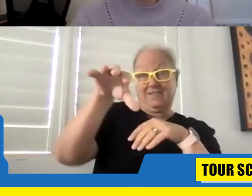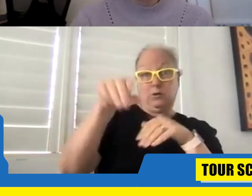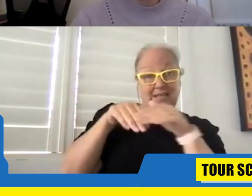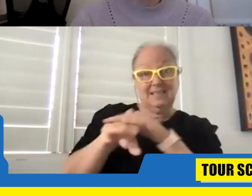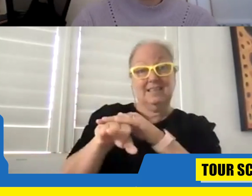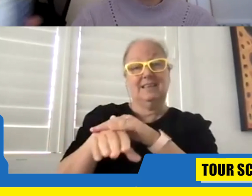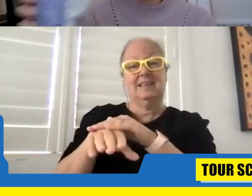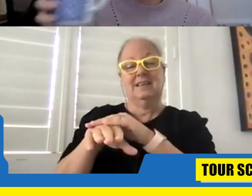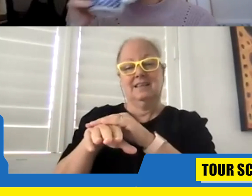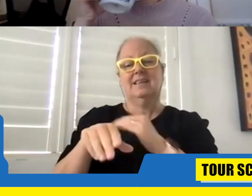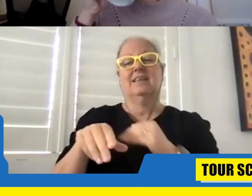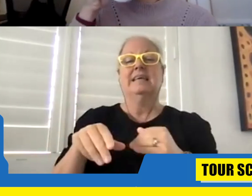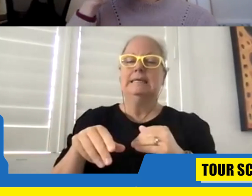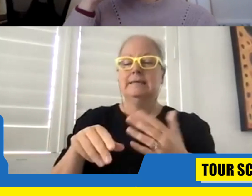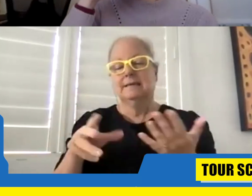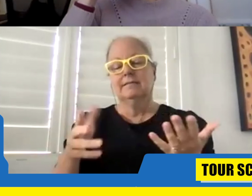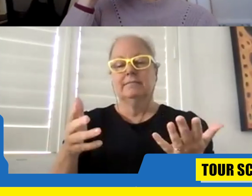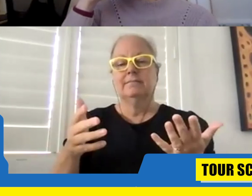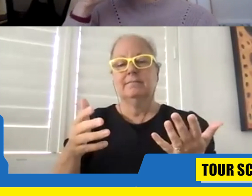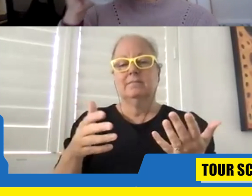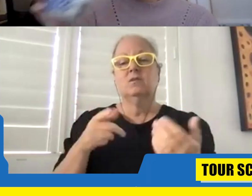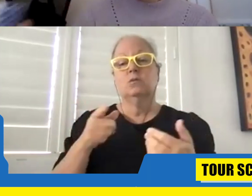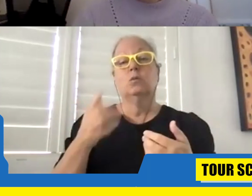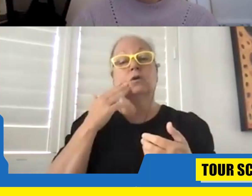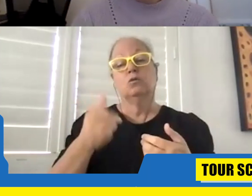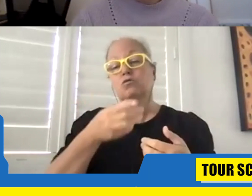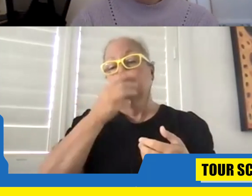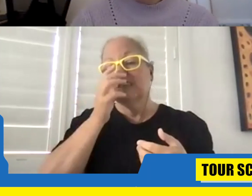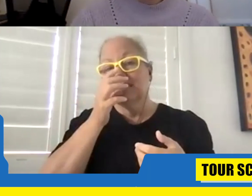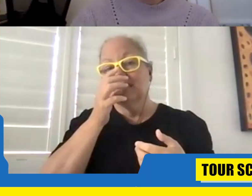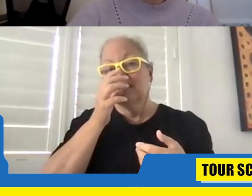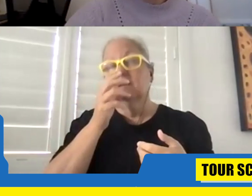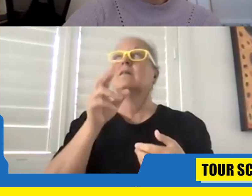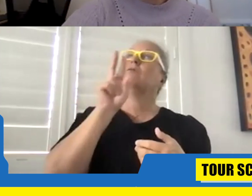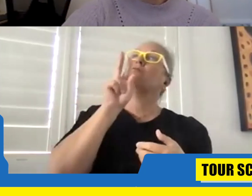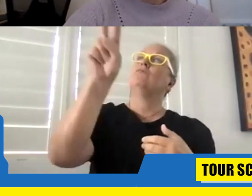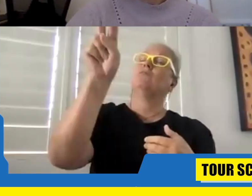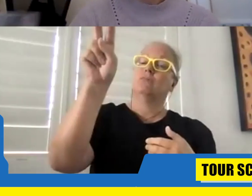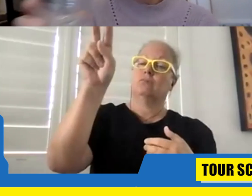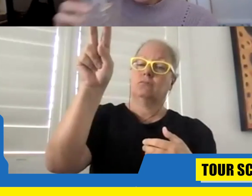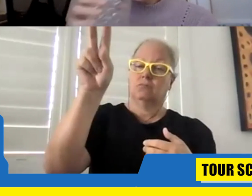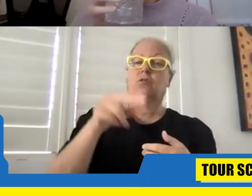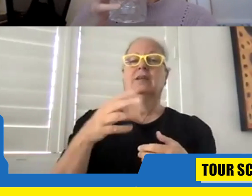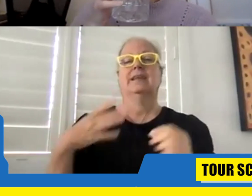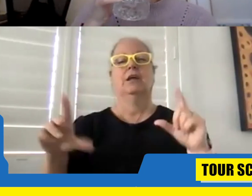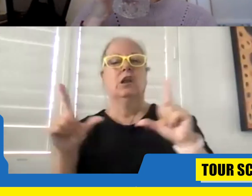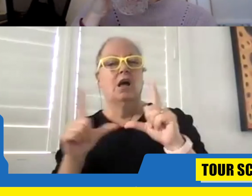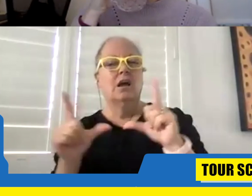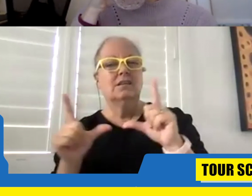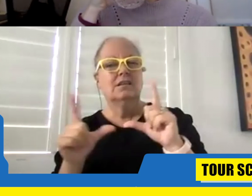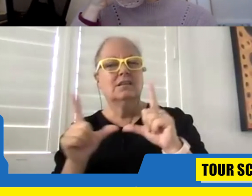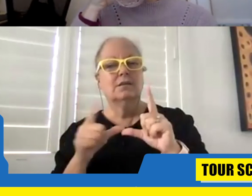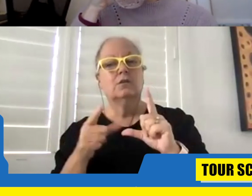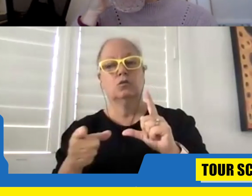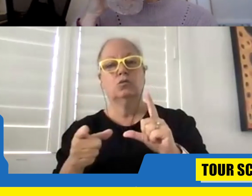indoor venues, there's an expectation that drinking is going with the show, and then you've got licensing and that sort of